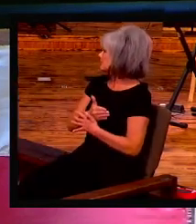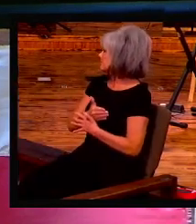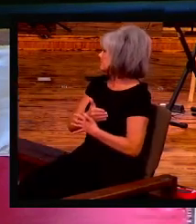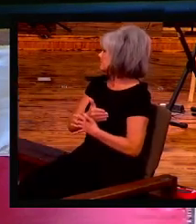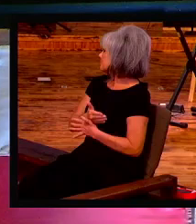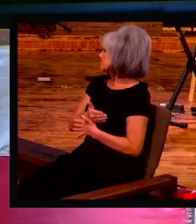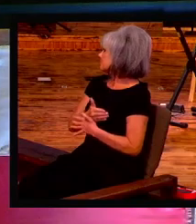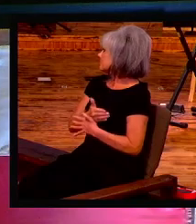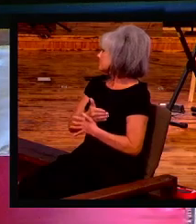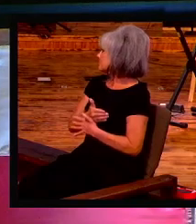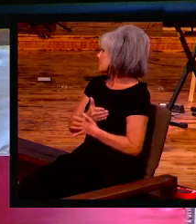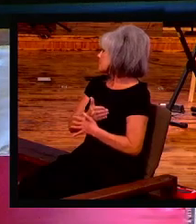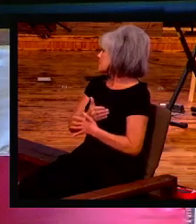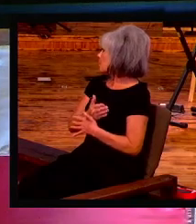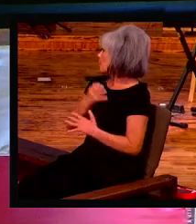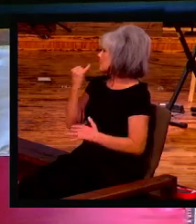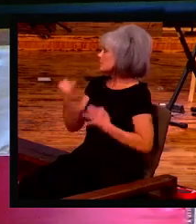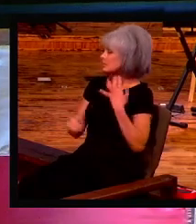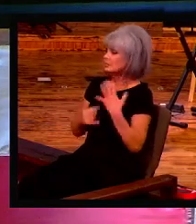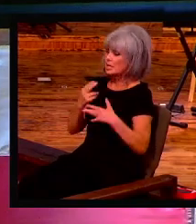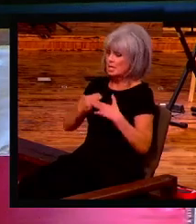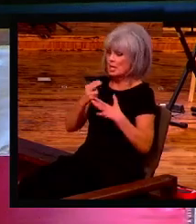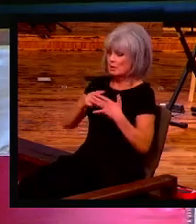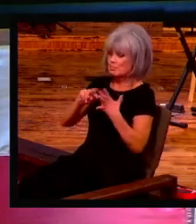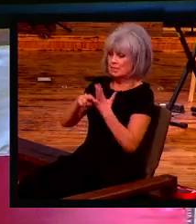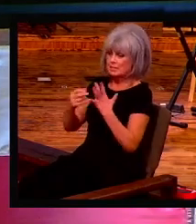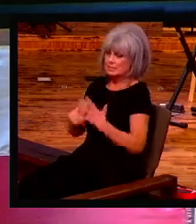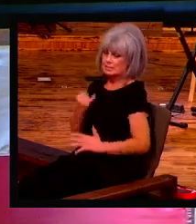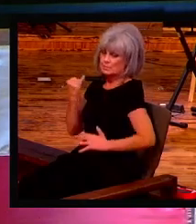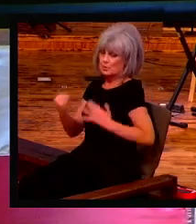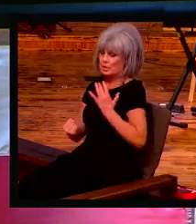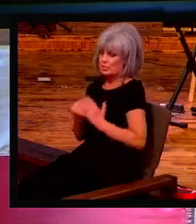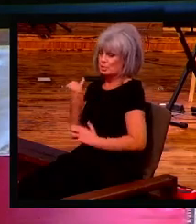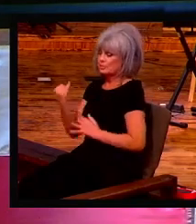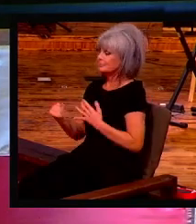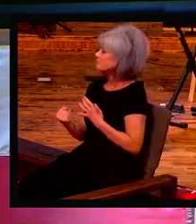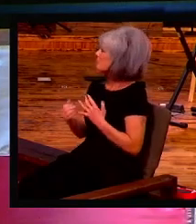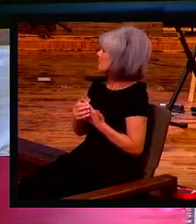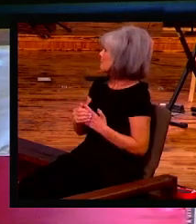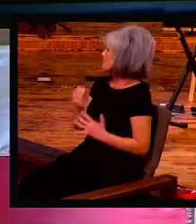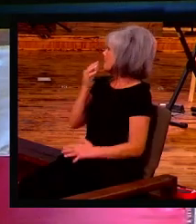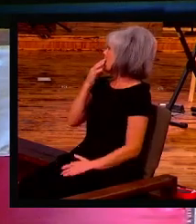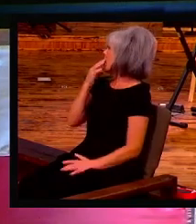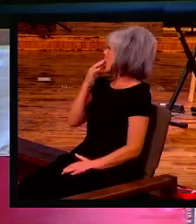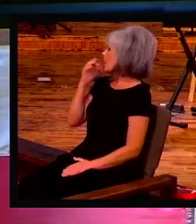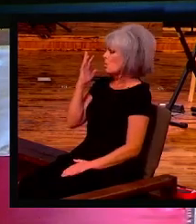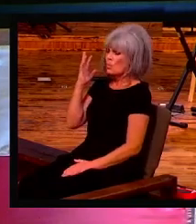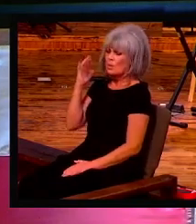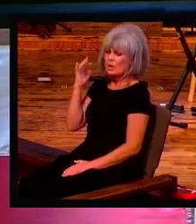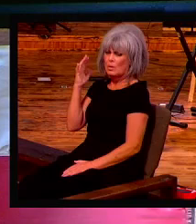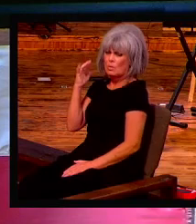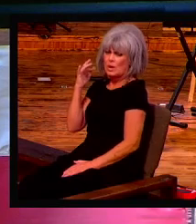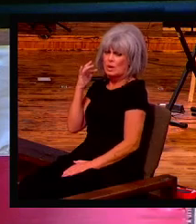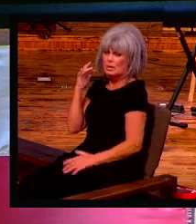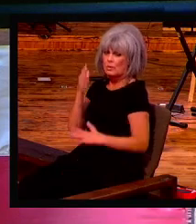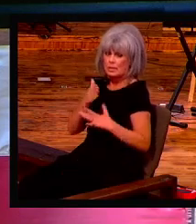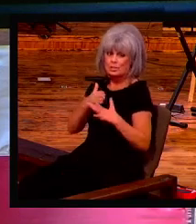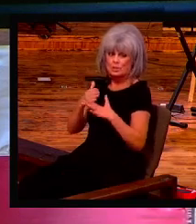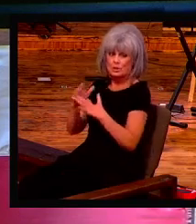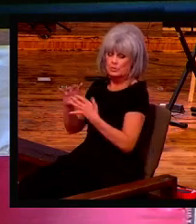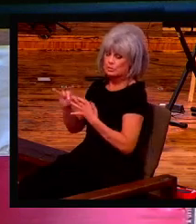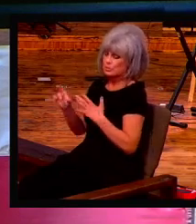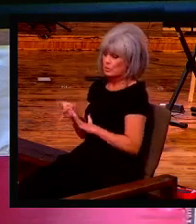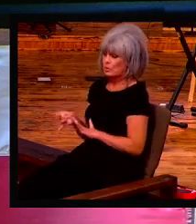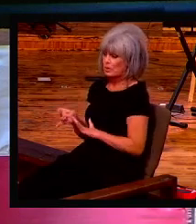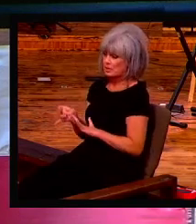the inspiration. Amen. And she inspired us all the way she came. Why do I share that story with you? Reason